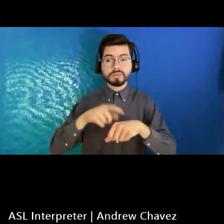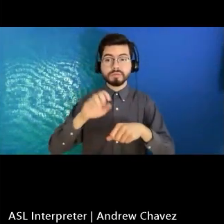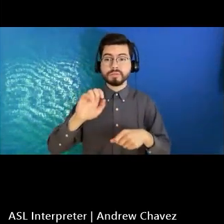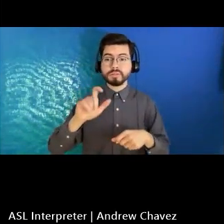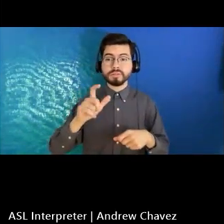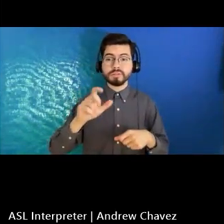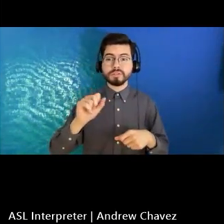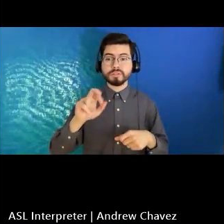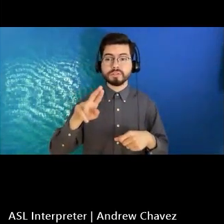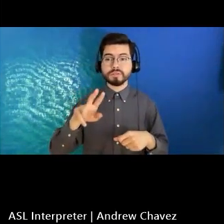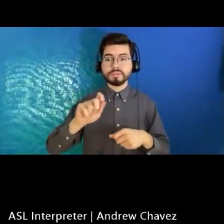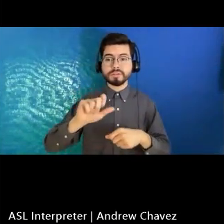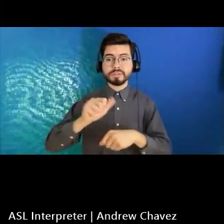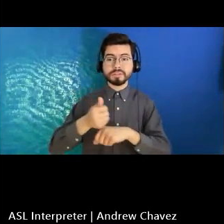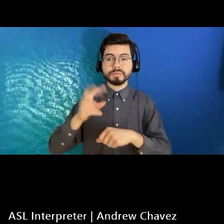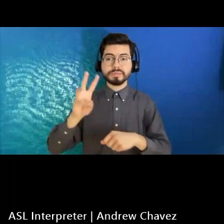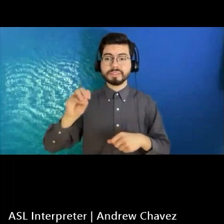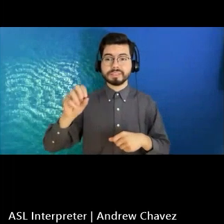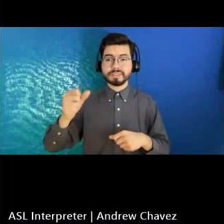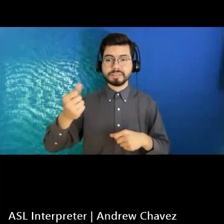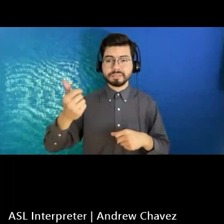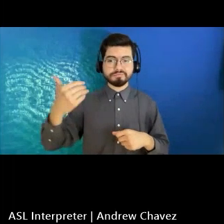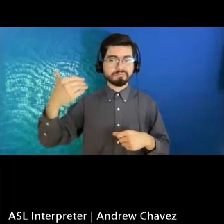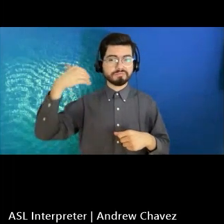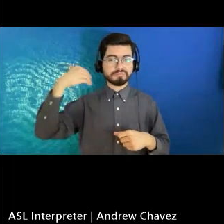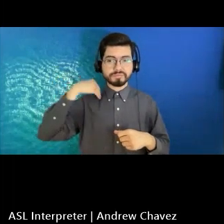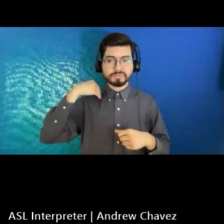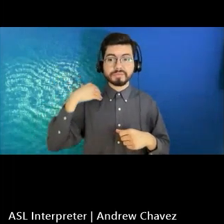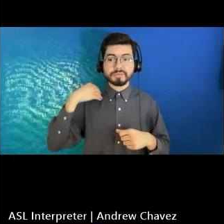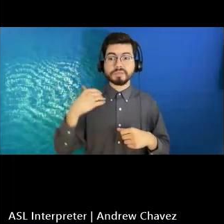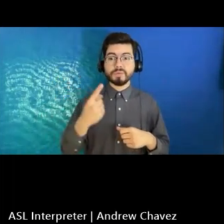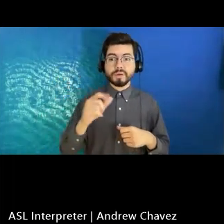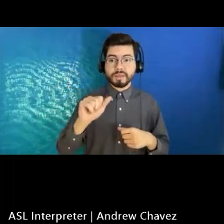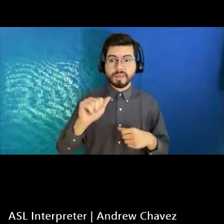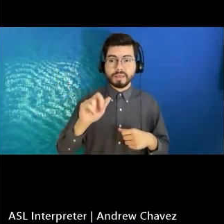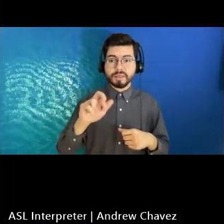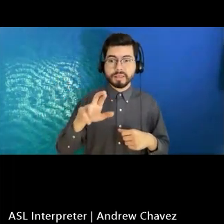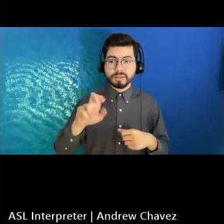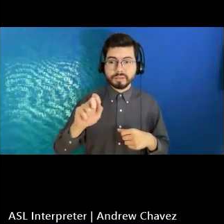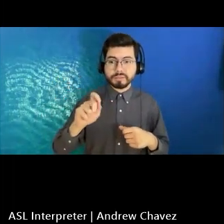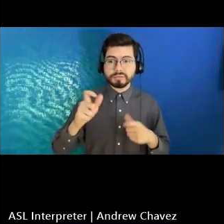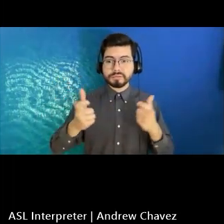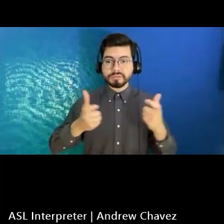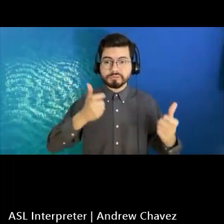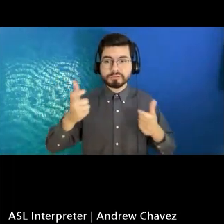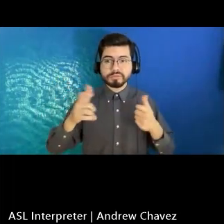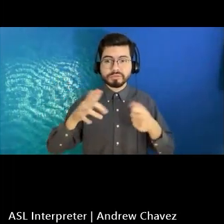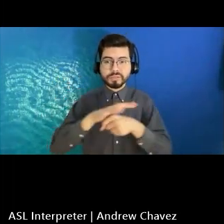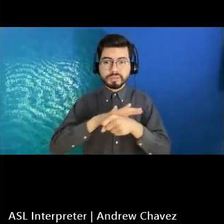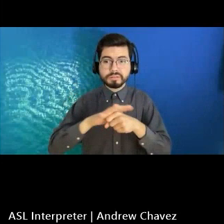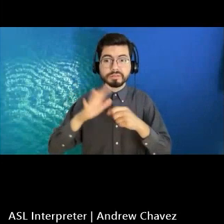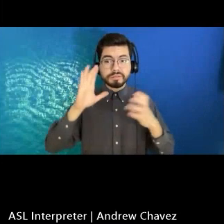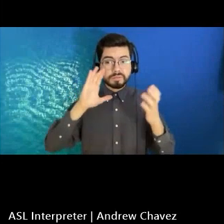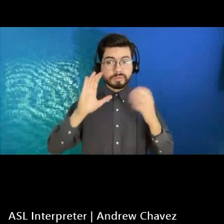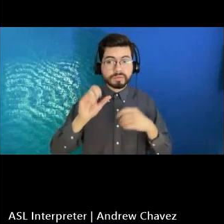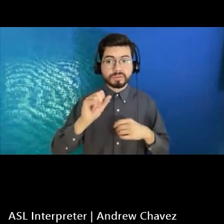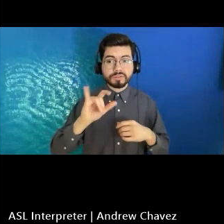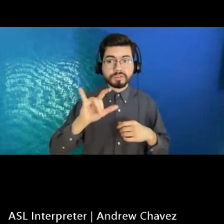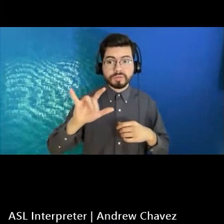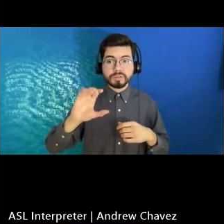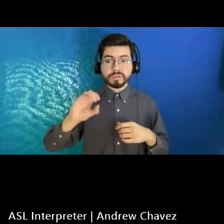60s, those big acre plus exclosures, and you compare the soil carbons inside and outside,